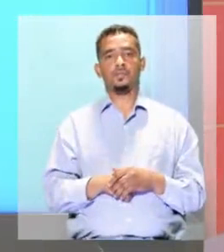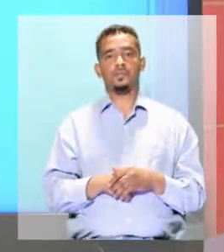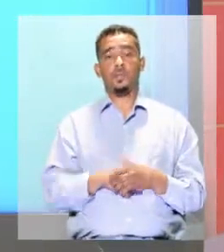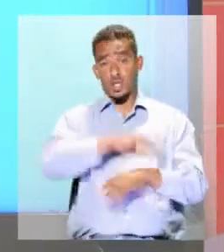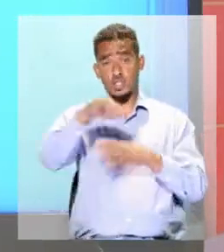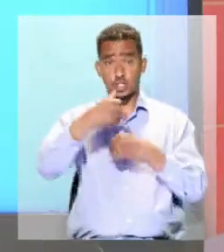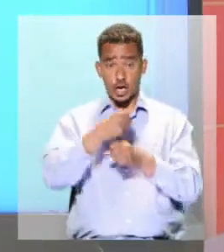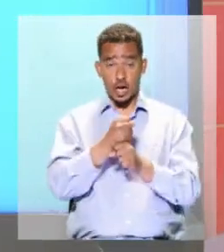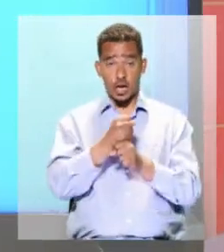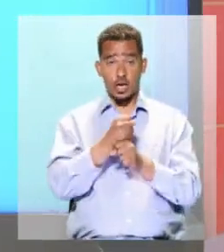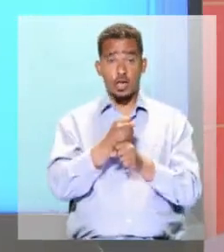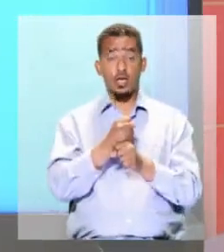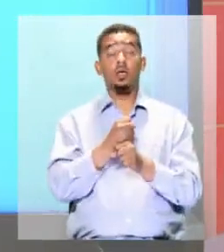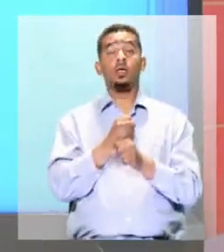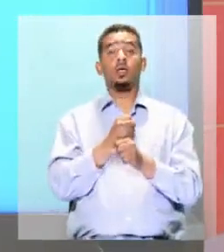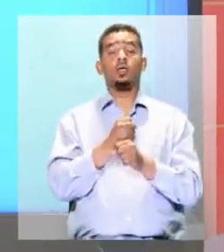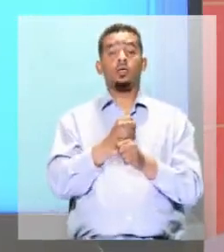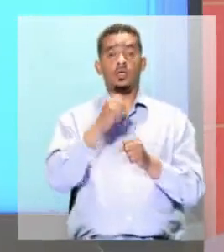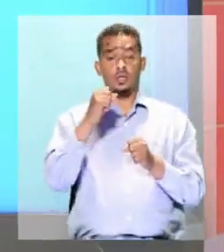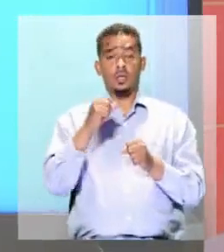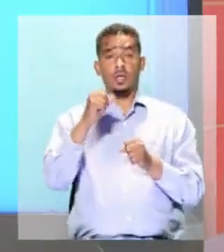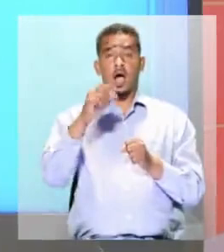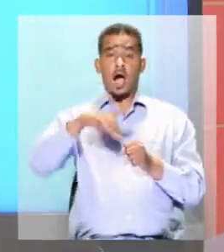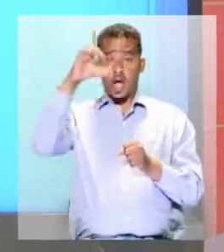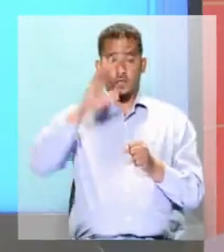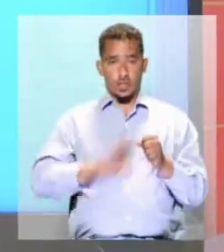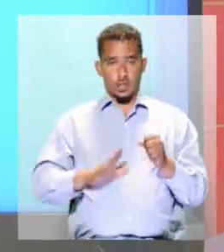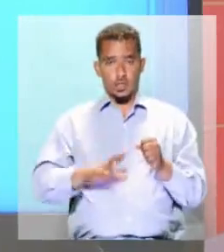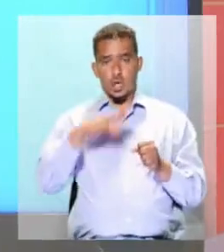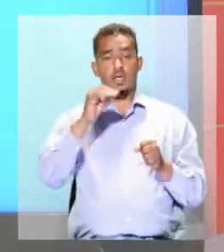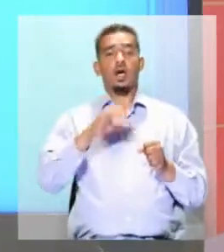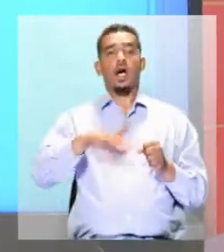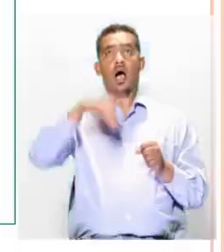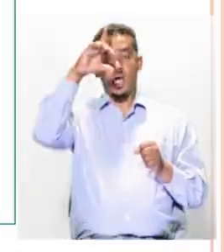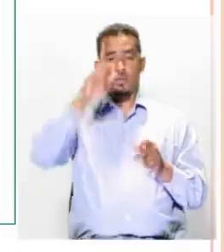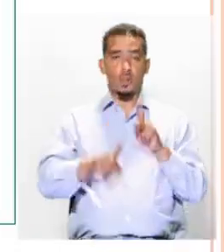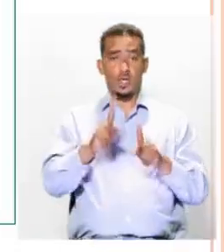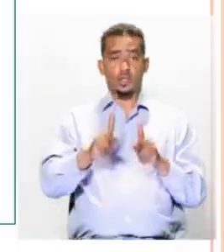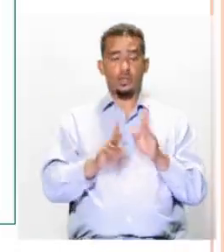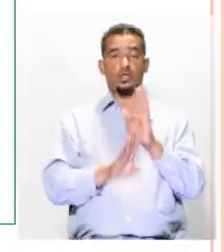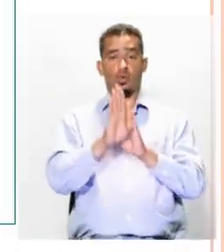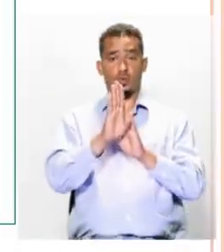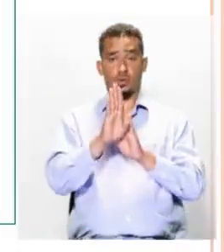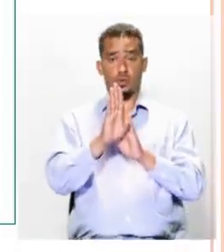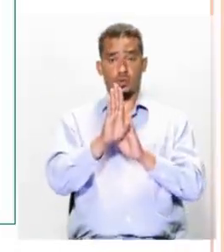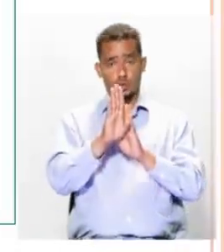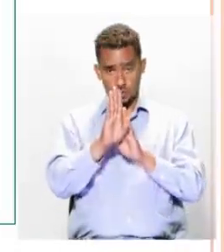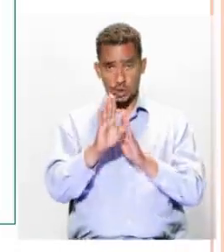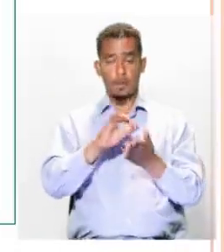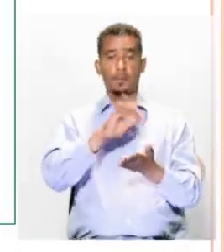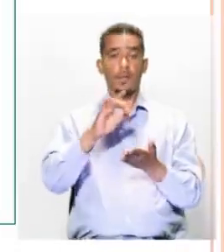In general, low median age reflects high fertility and high population growth rate. High median